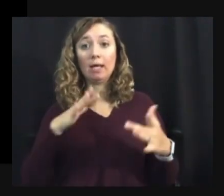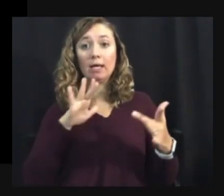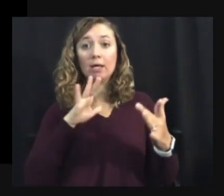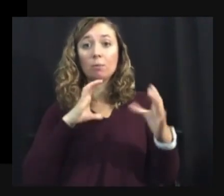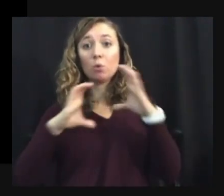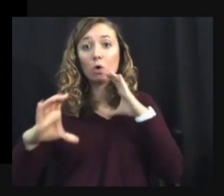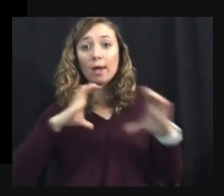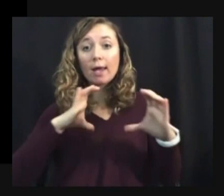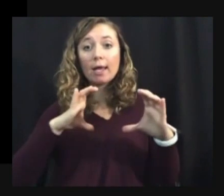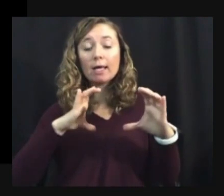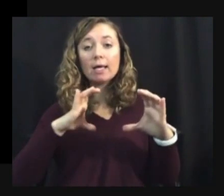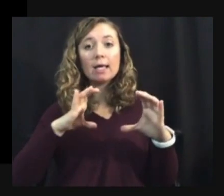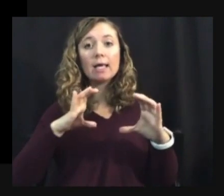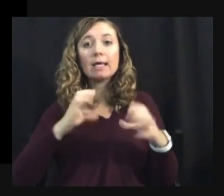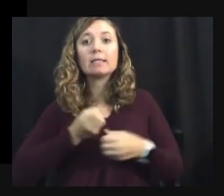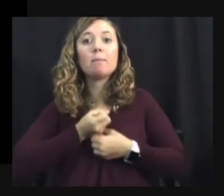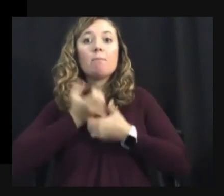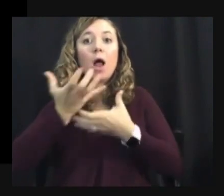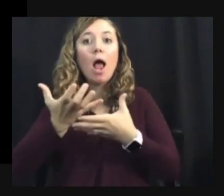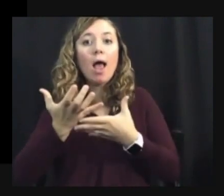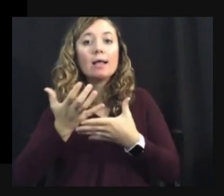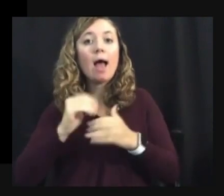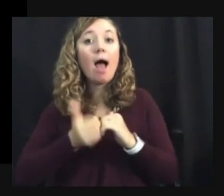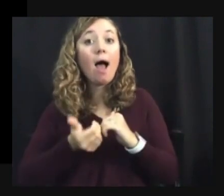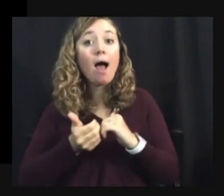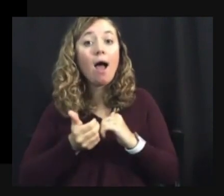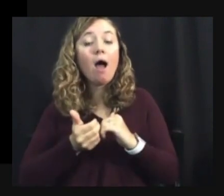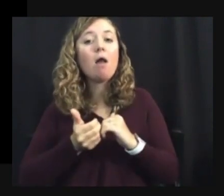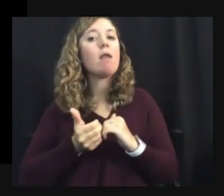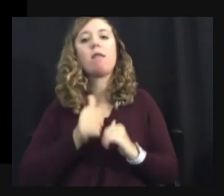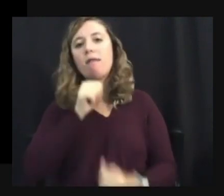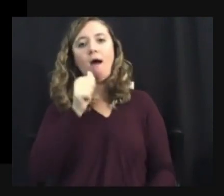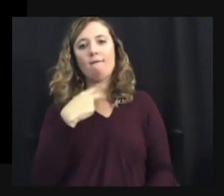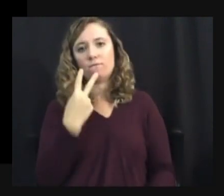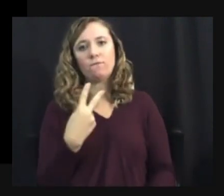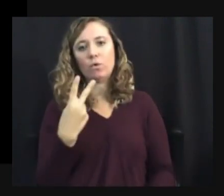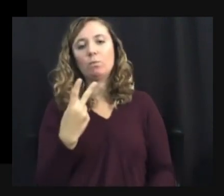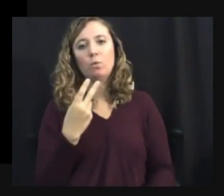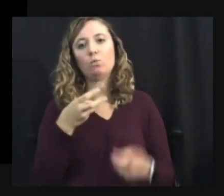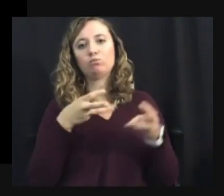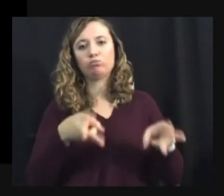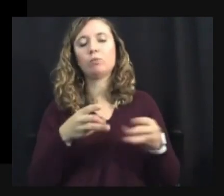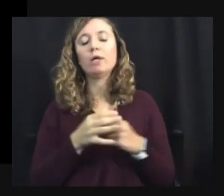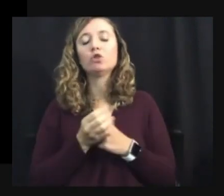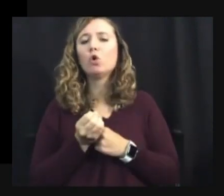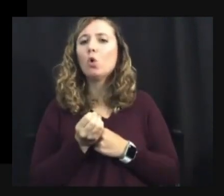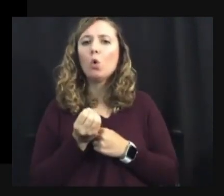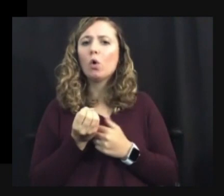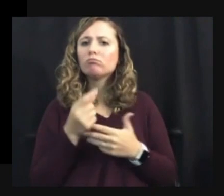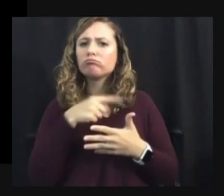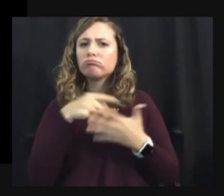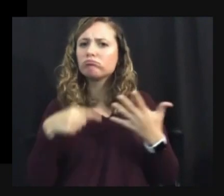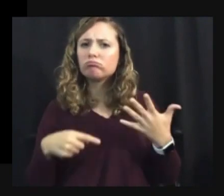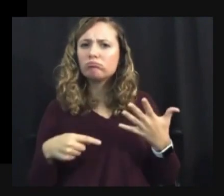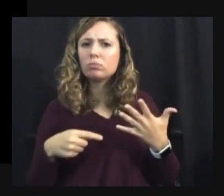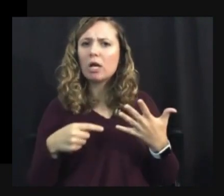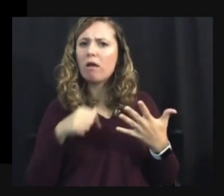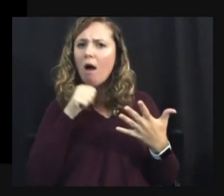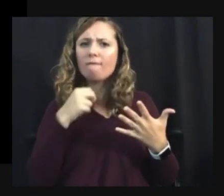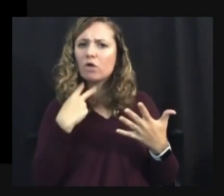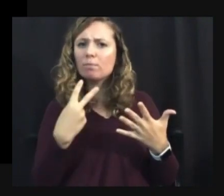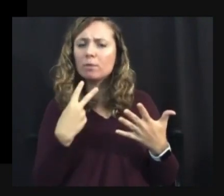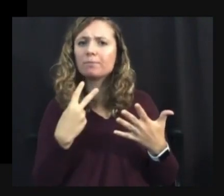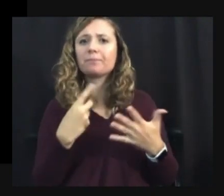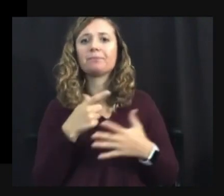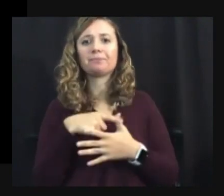is actually expressed using nonverbal communication channels. So what are those nonverbal communication channels? Of